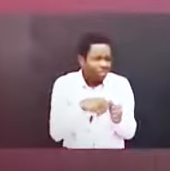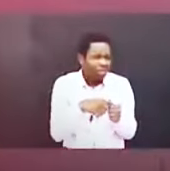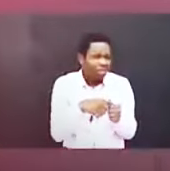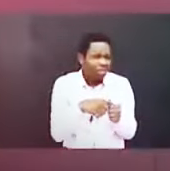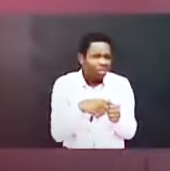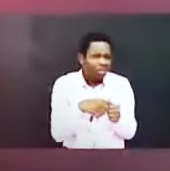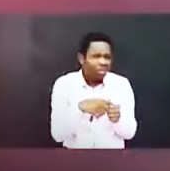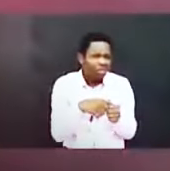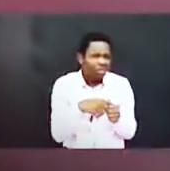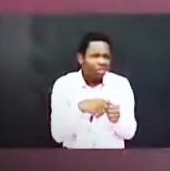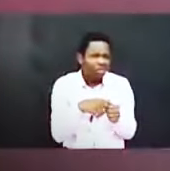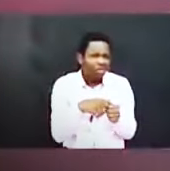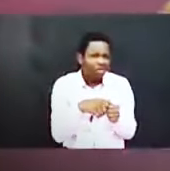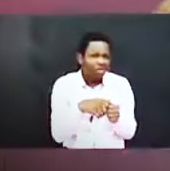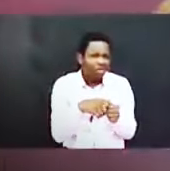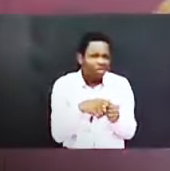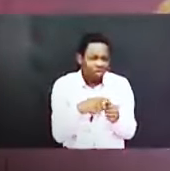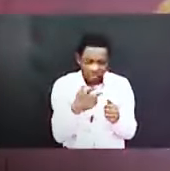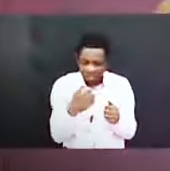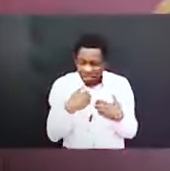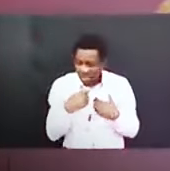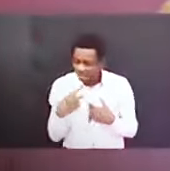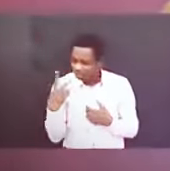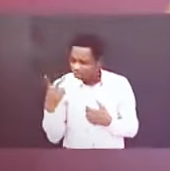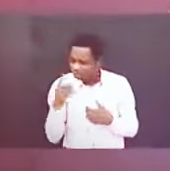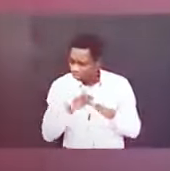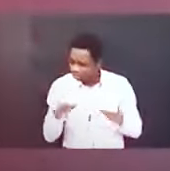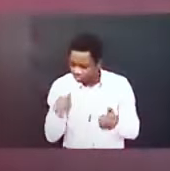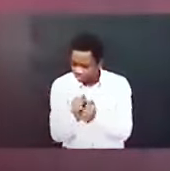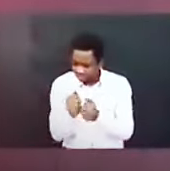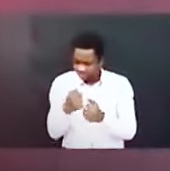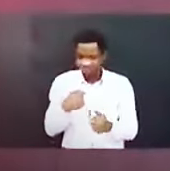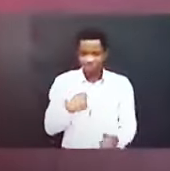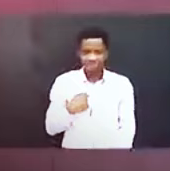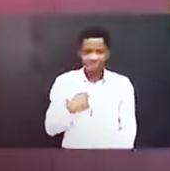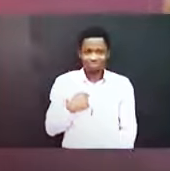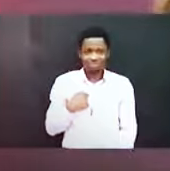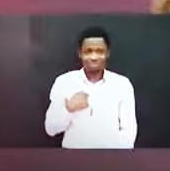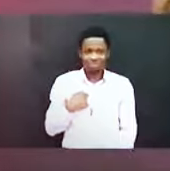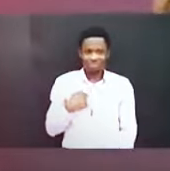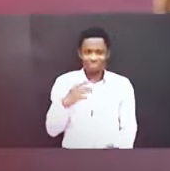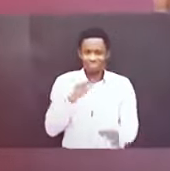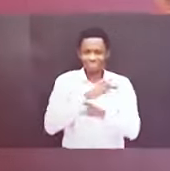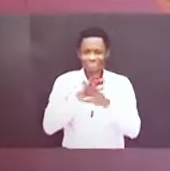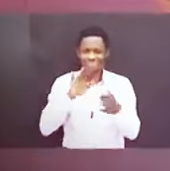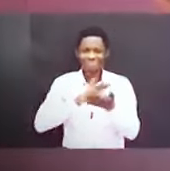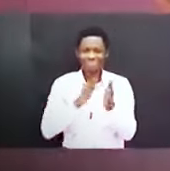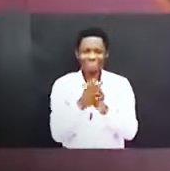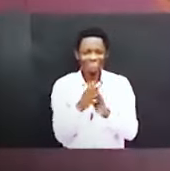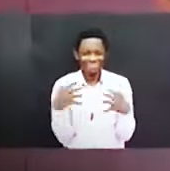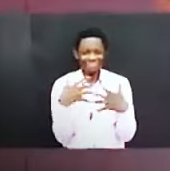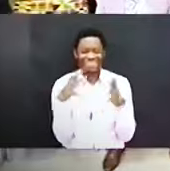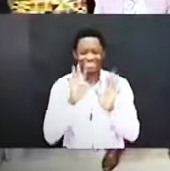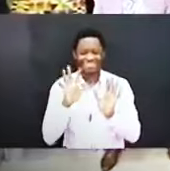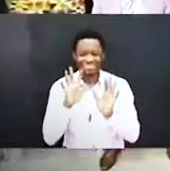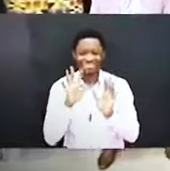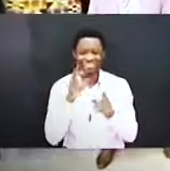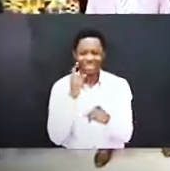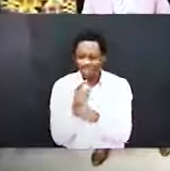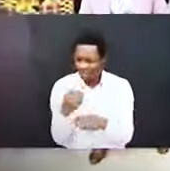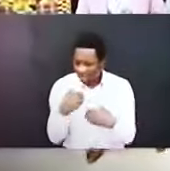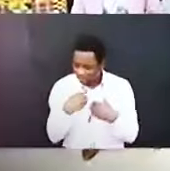have 2 children with me? Hey, don't be afraid. 2 children with